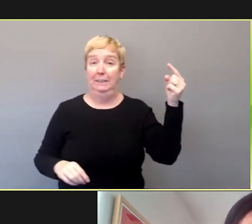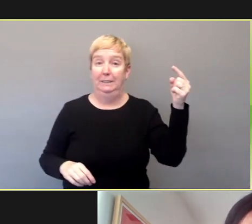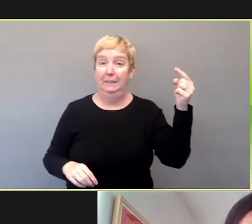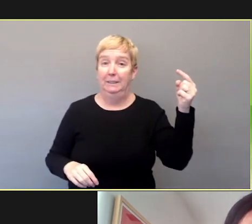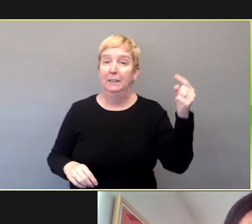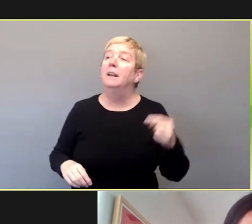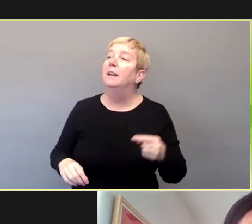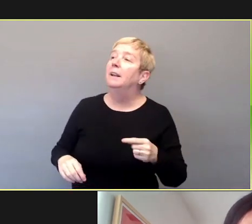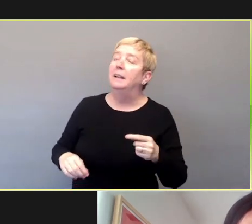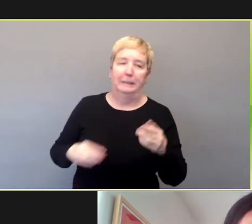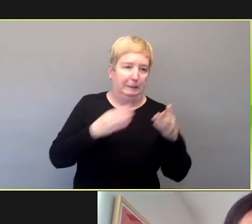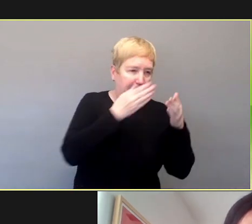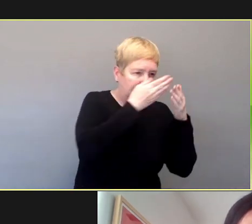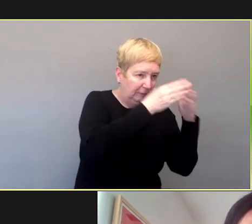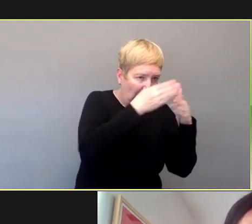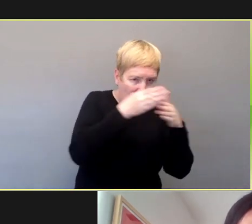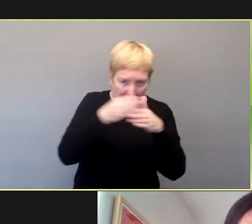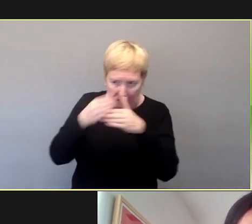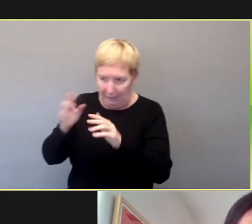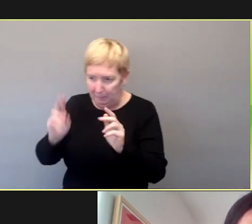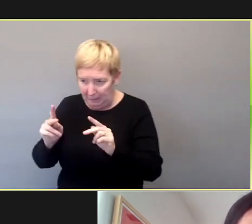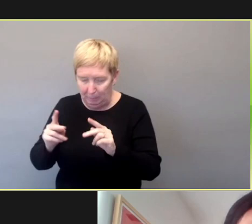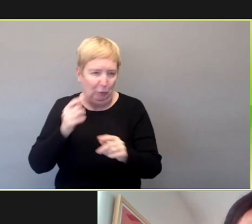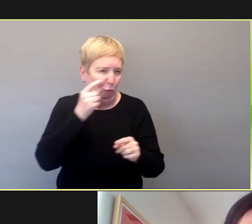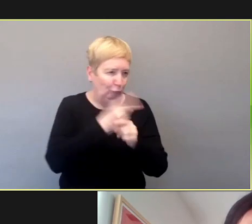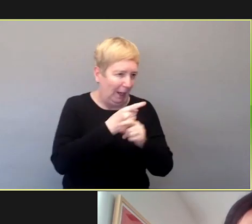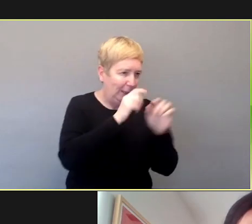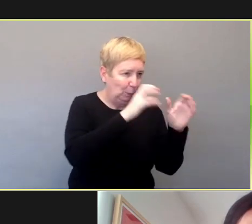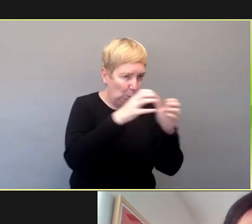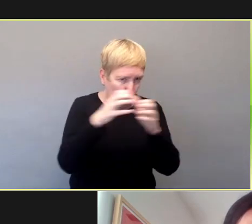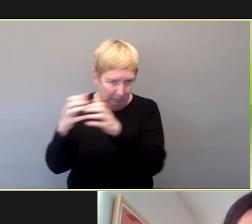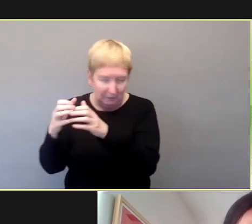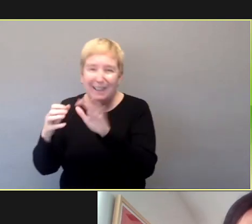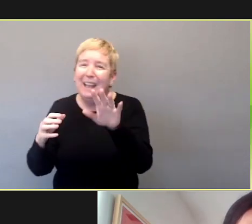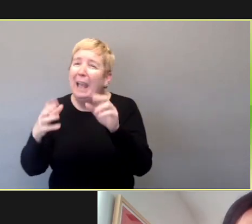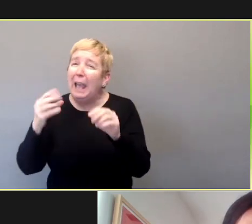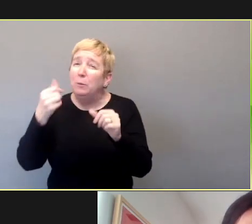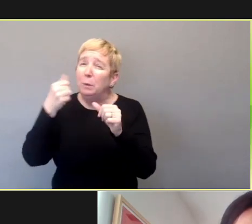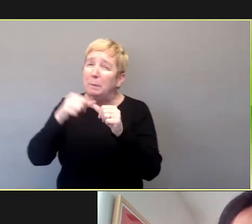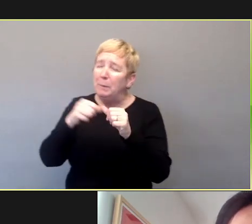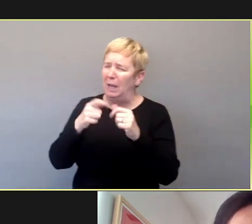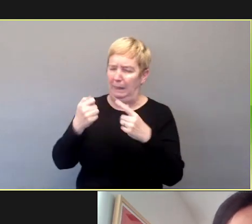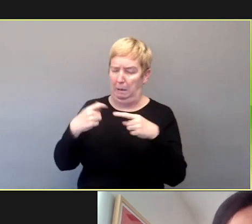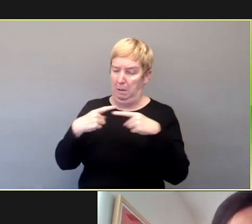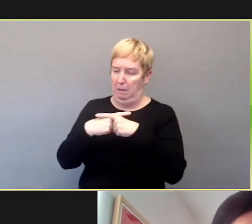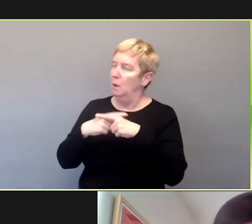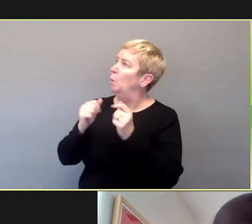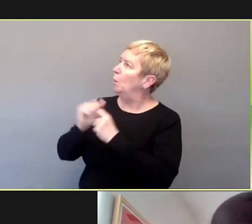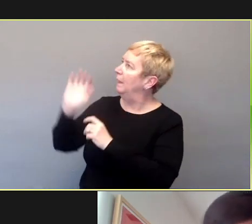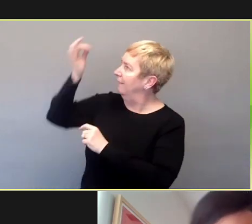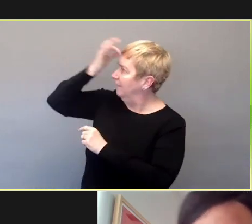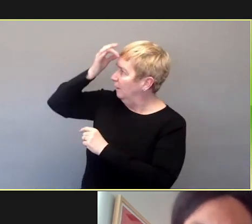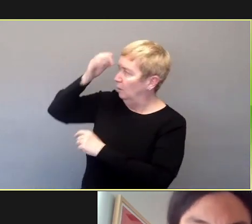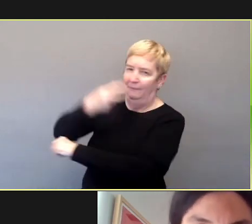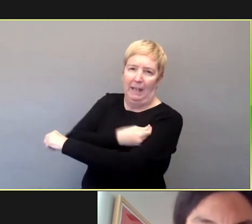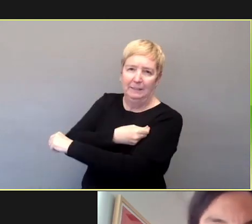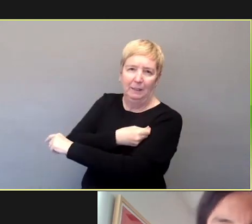appropriate groups. Recall, we have stickiness with the federally administered vaccines because we don't have those people's names